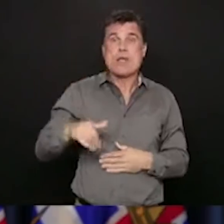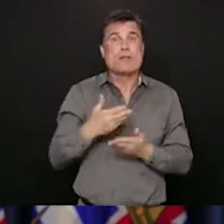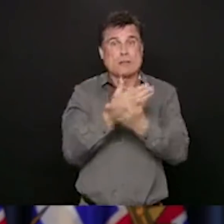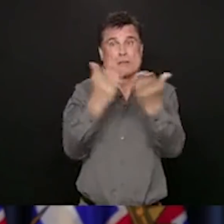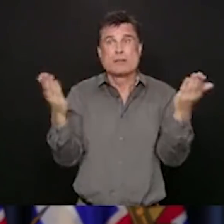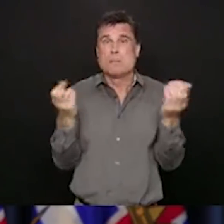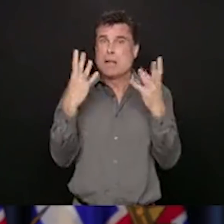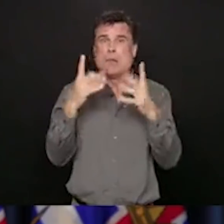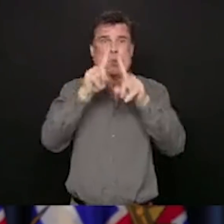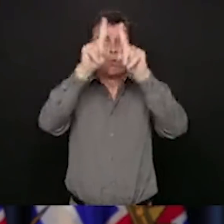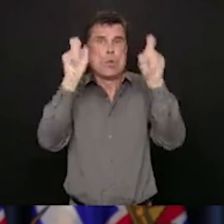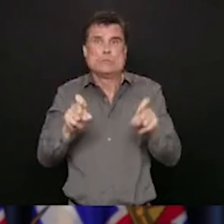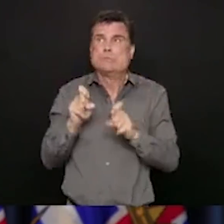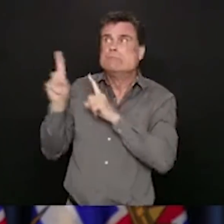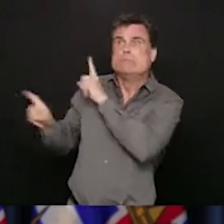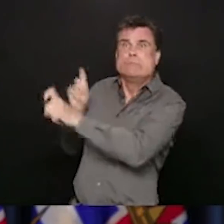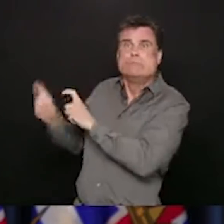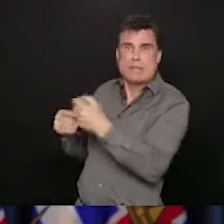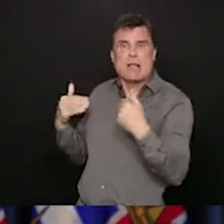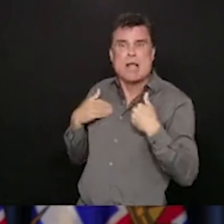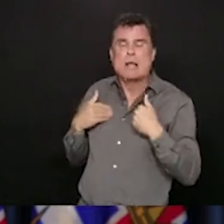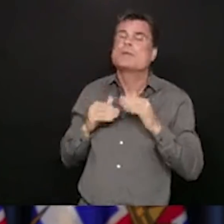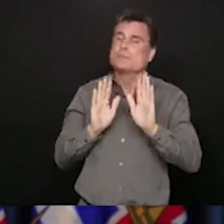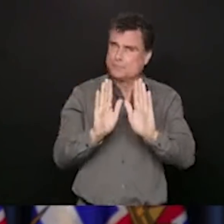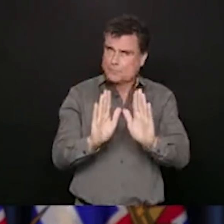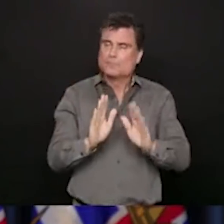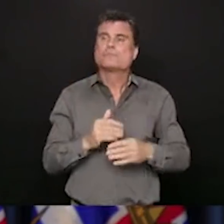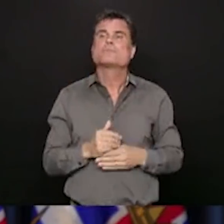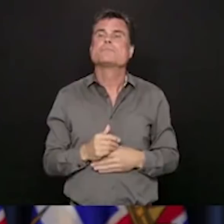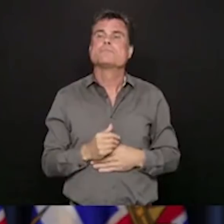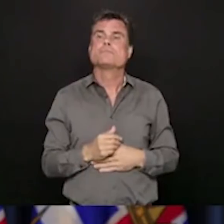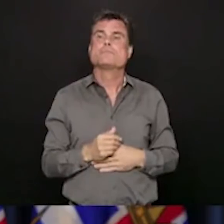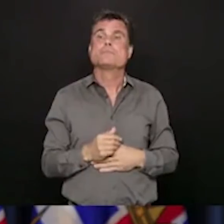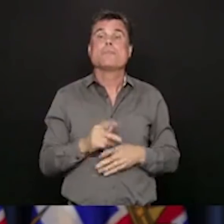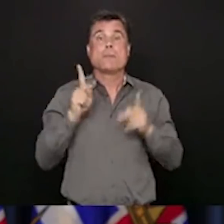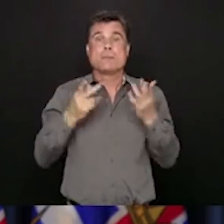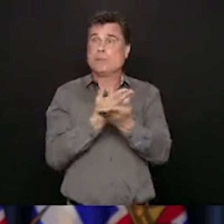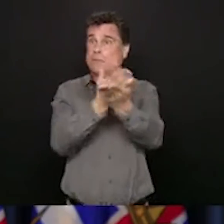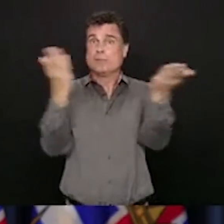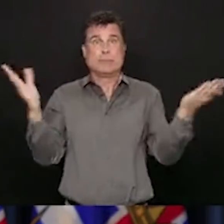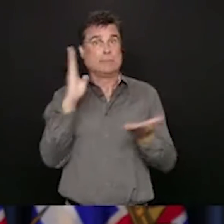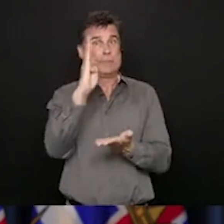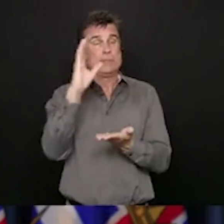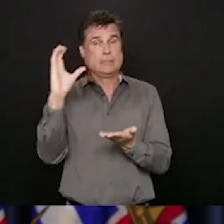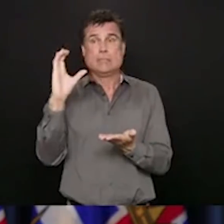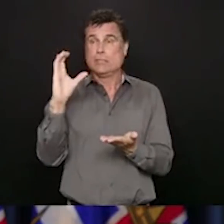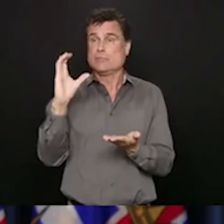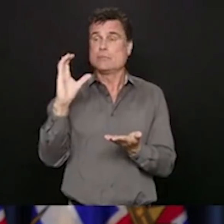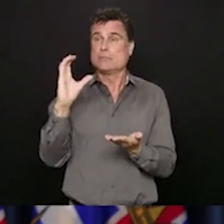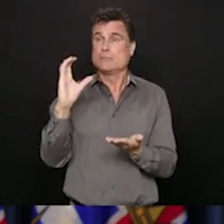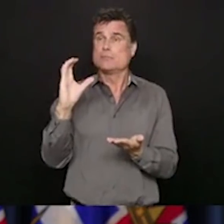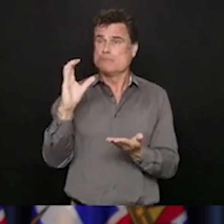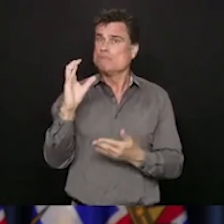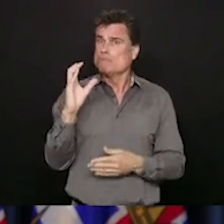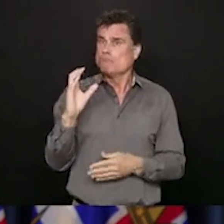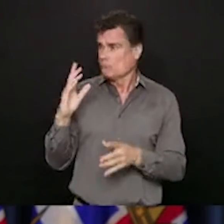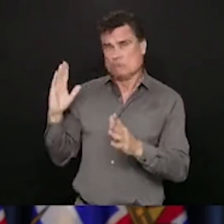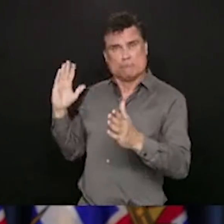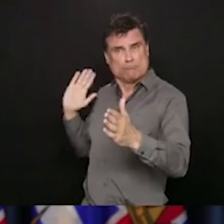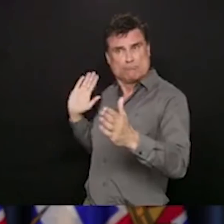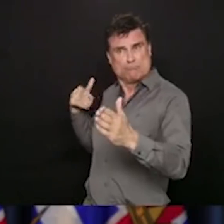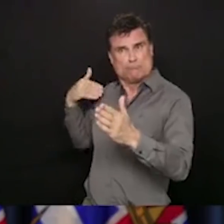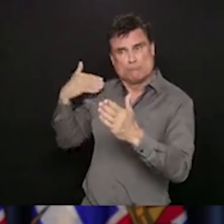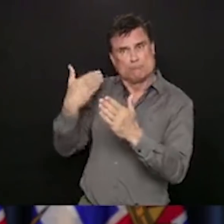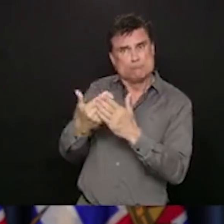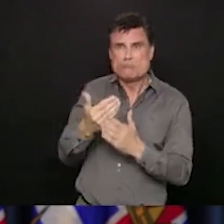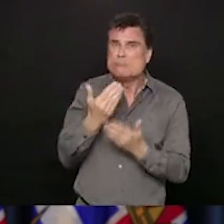finally that British Columbians have made great progress. We are the envy of the country. I'm involved in conference calls with other premiers and the